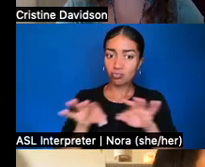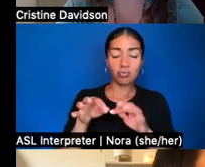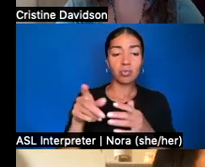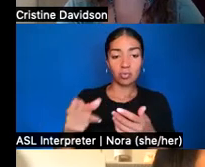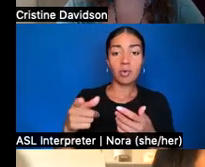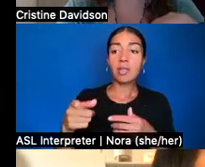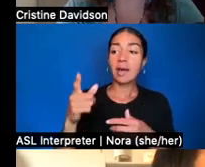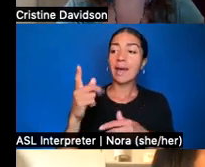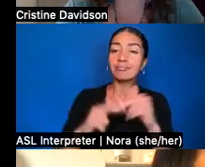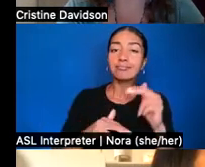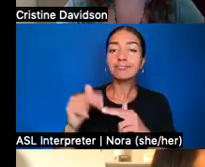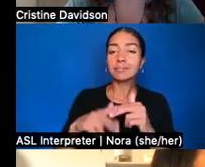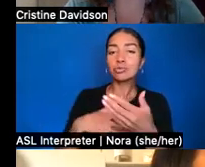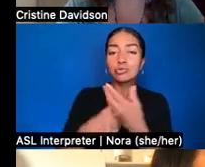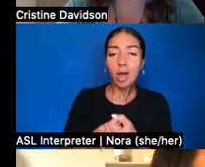decision.